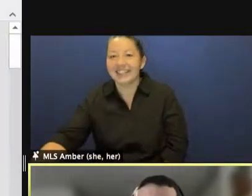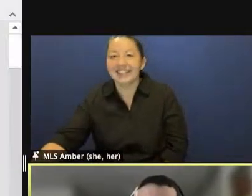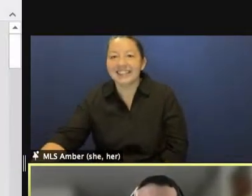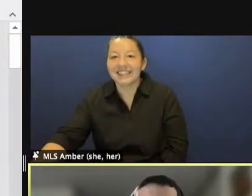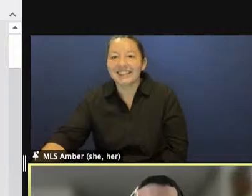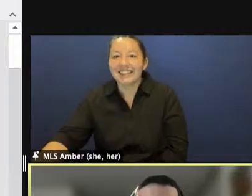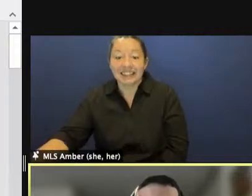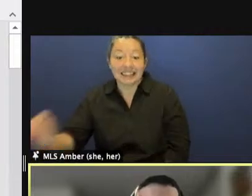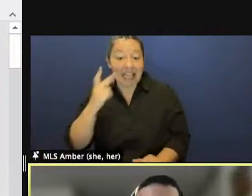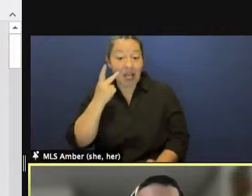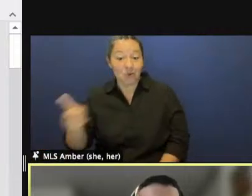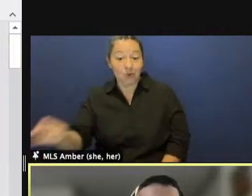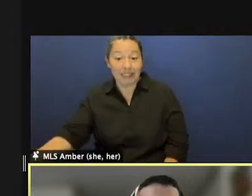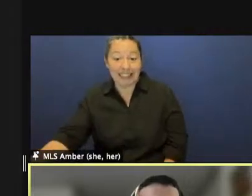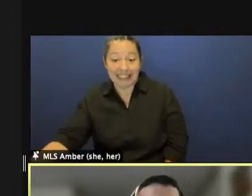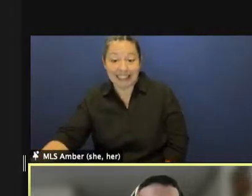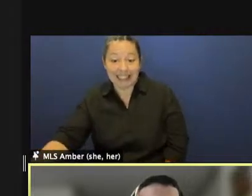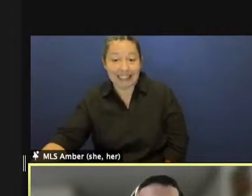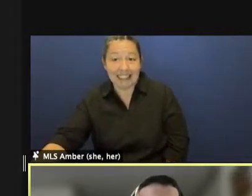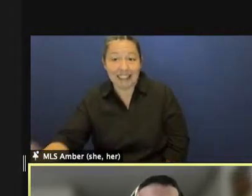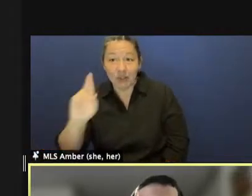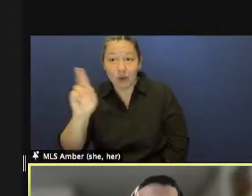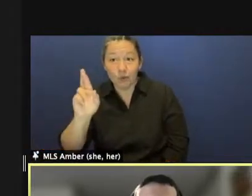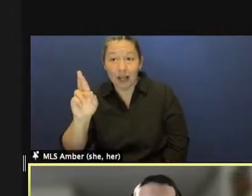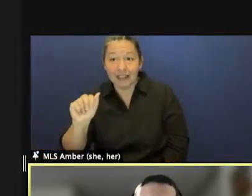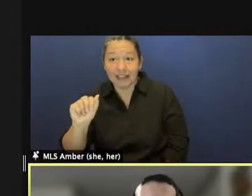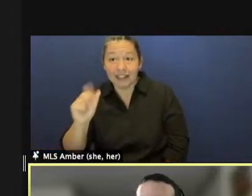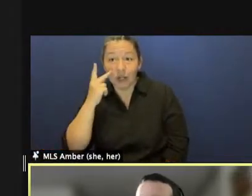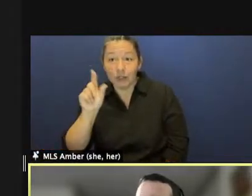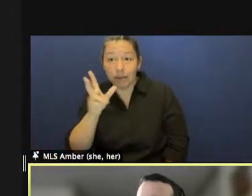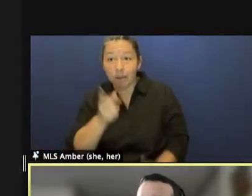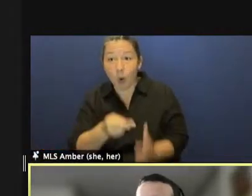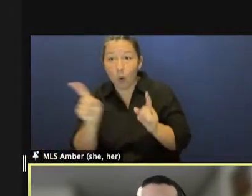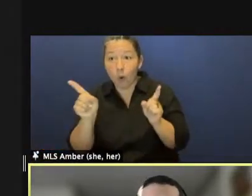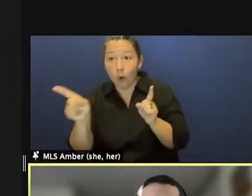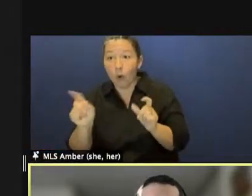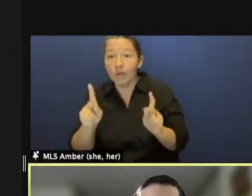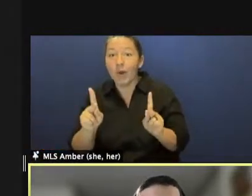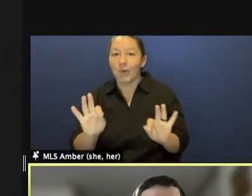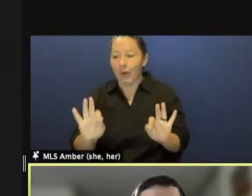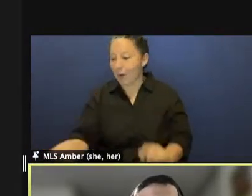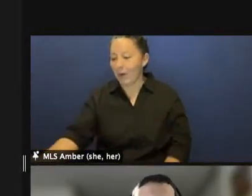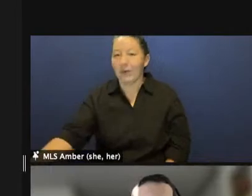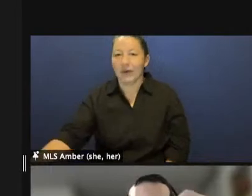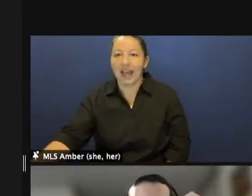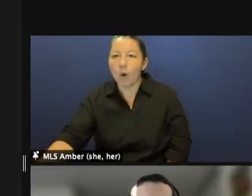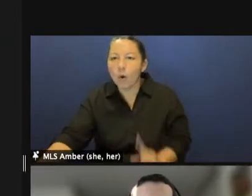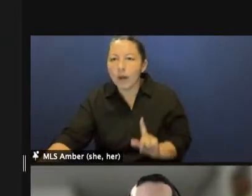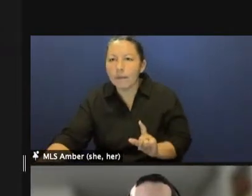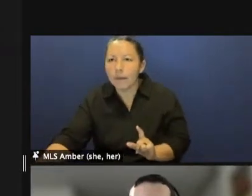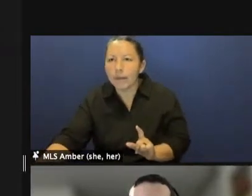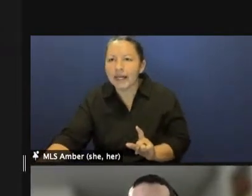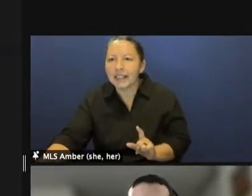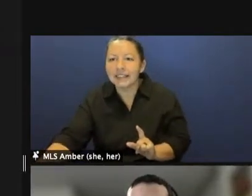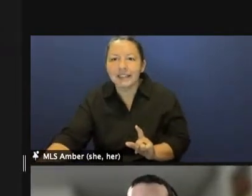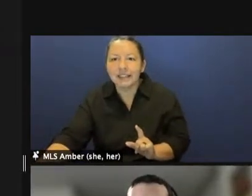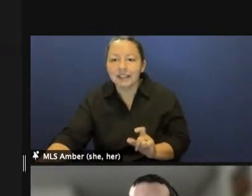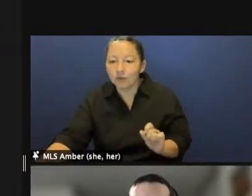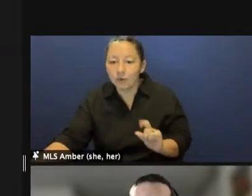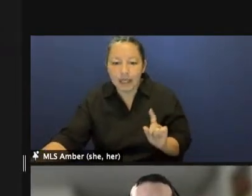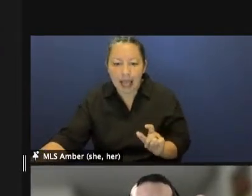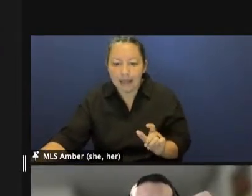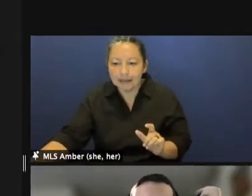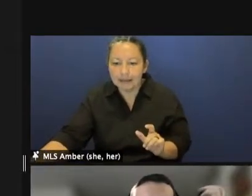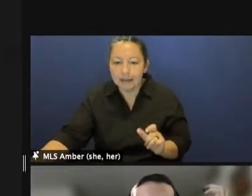Can you see the right slide? Yeah. Okay. So to the end. So we are now